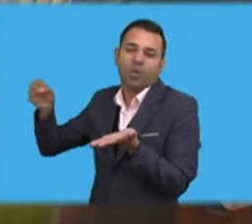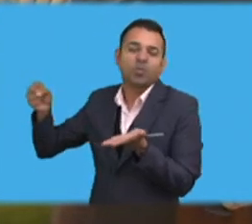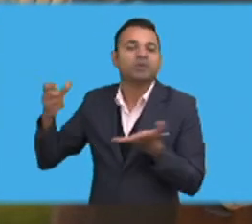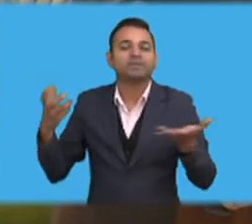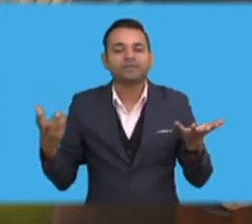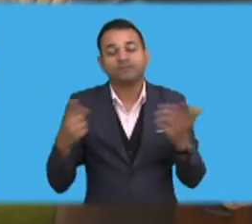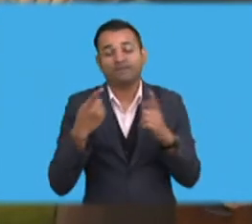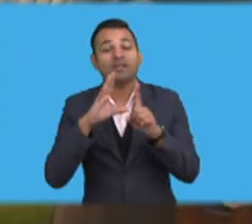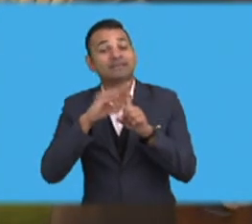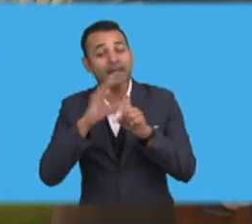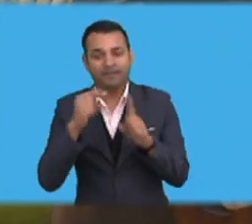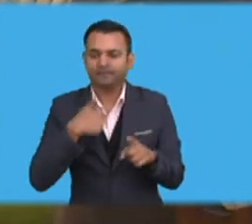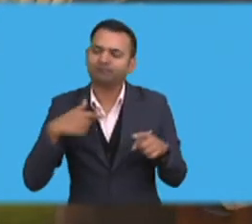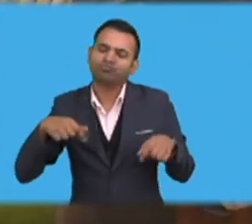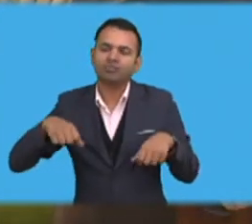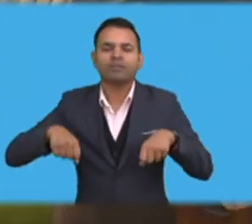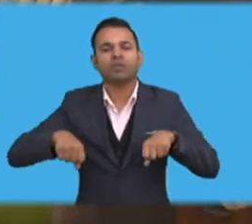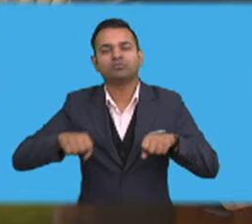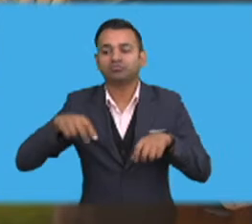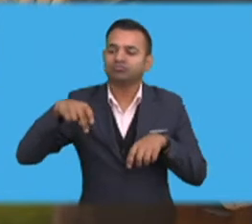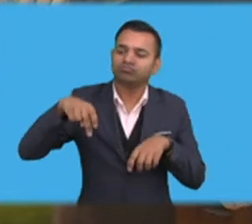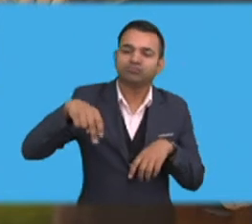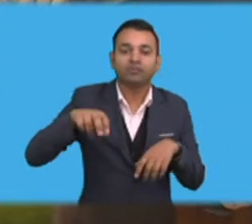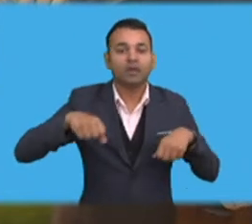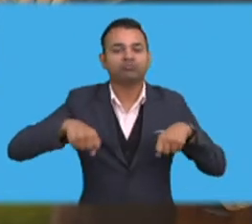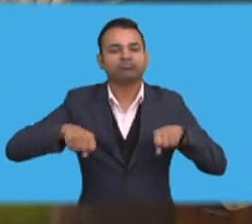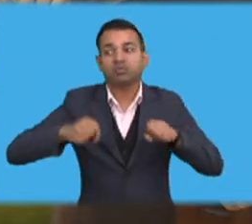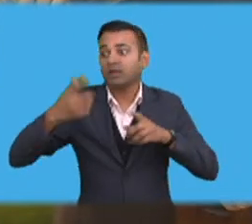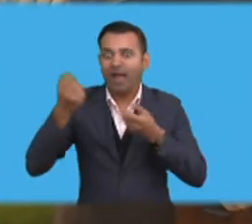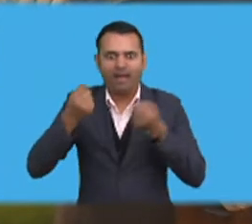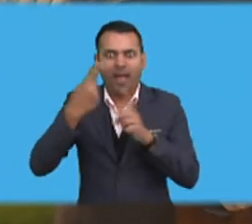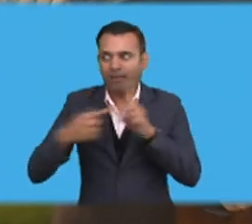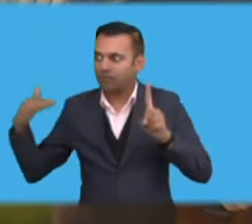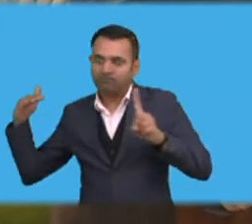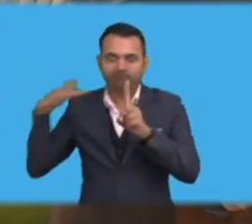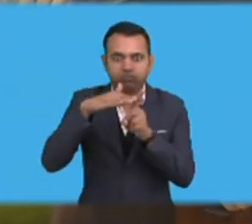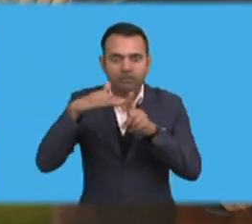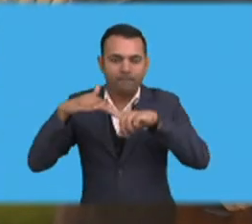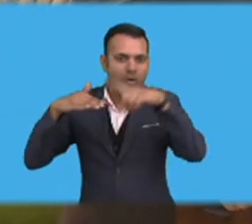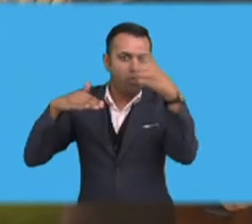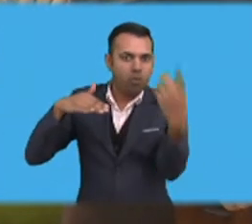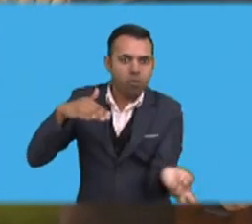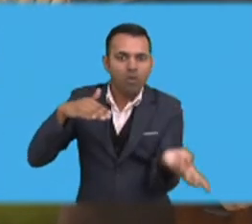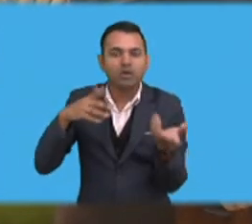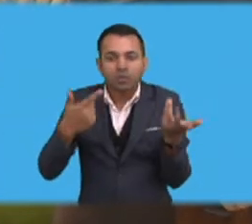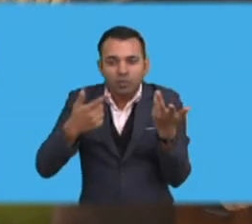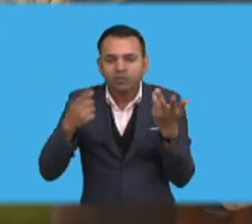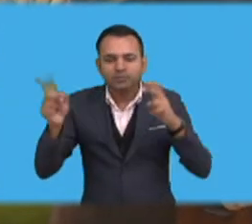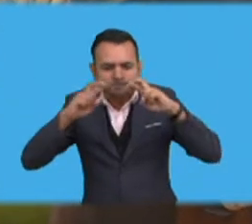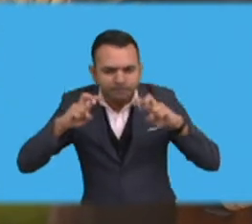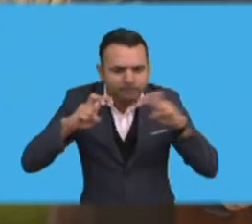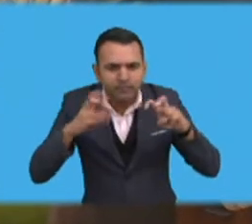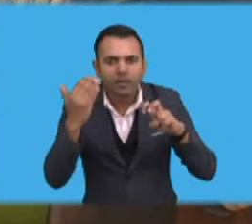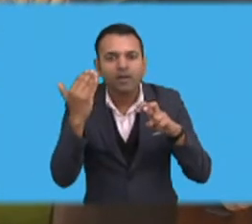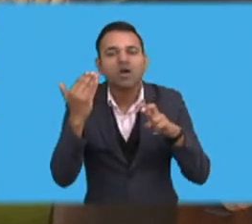car could be denied compensation by the insurance company simply because the driver of the vehicle did not hold a license or